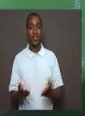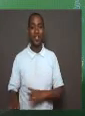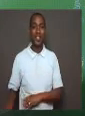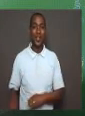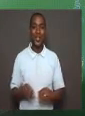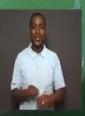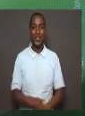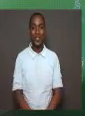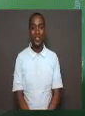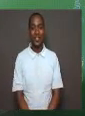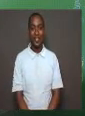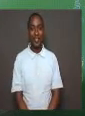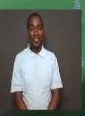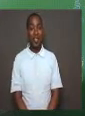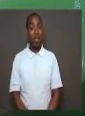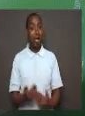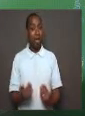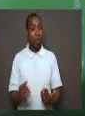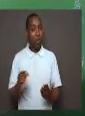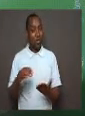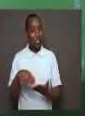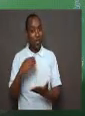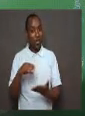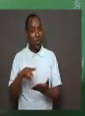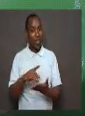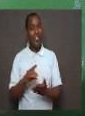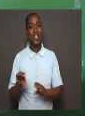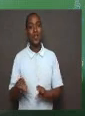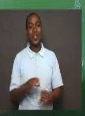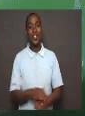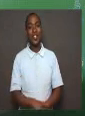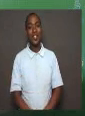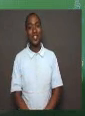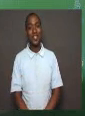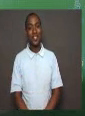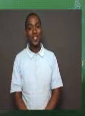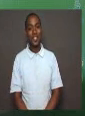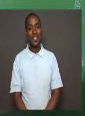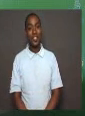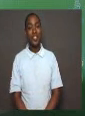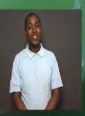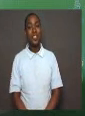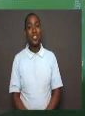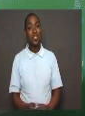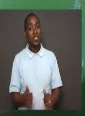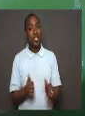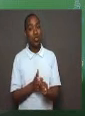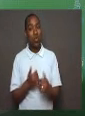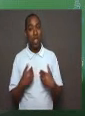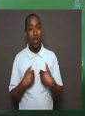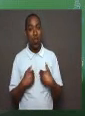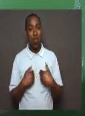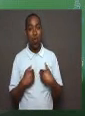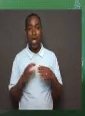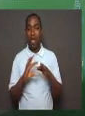Students, to review what we have just learned, please determine if the following